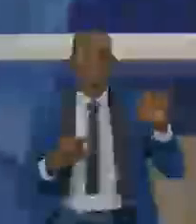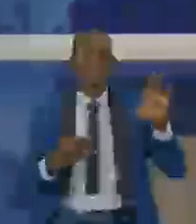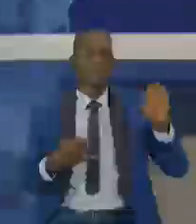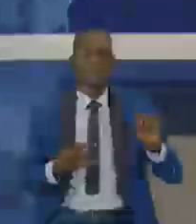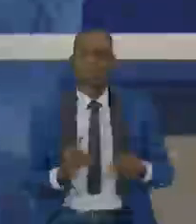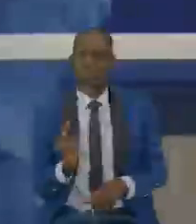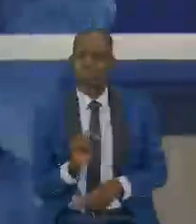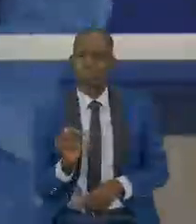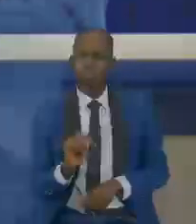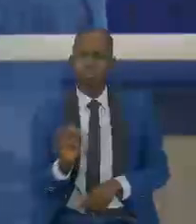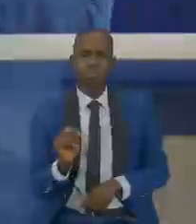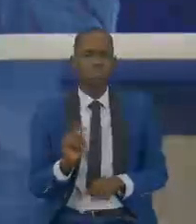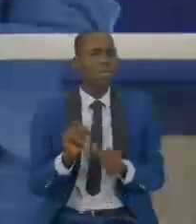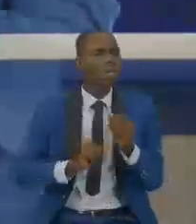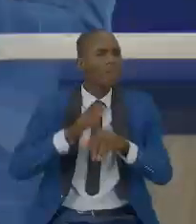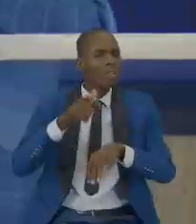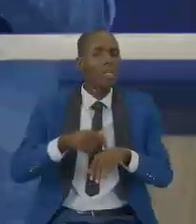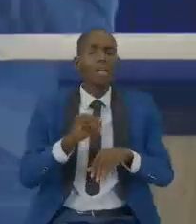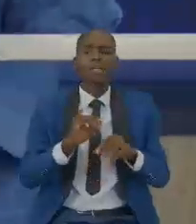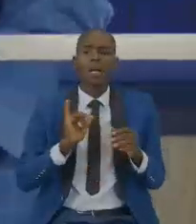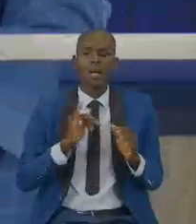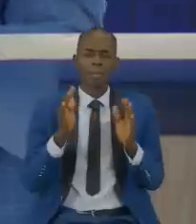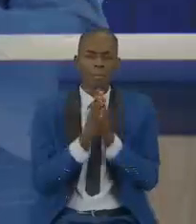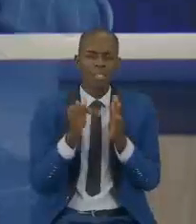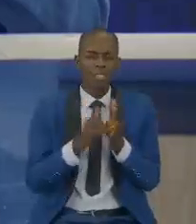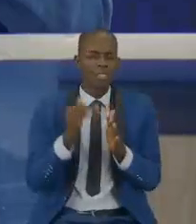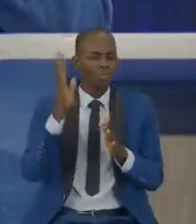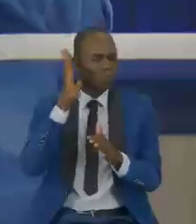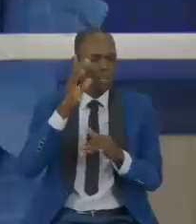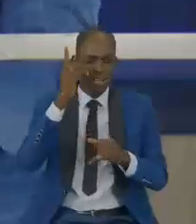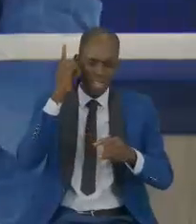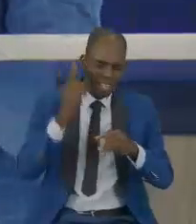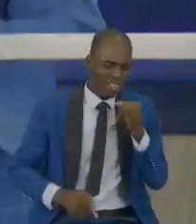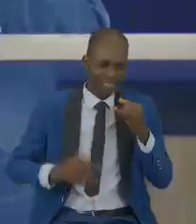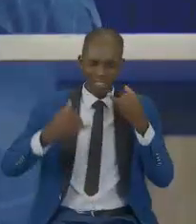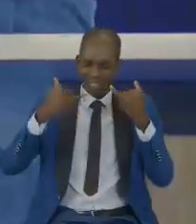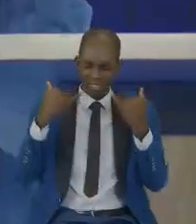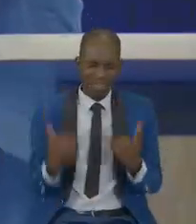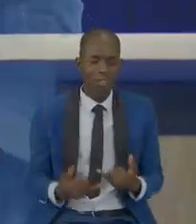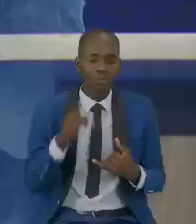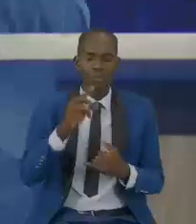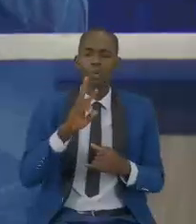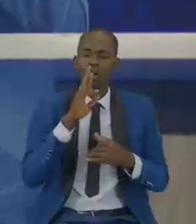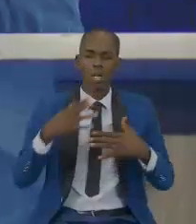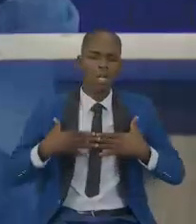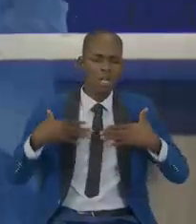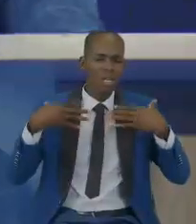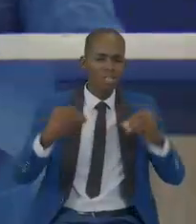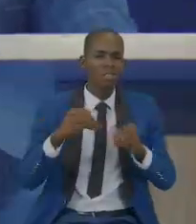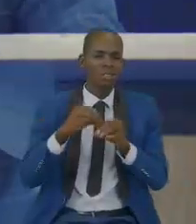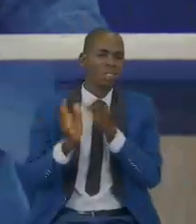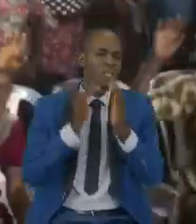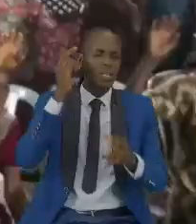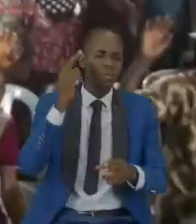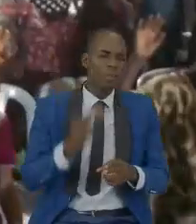urinate. Lord, I pray it comes to an end. At this time, you are healed in